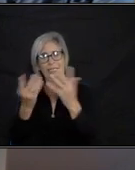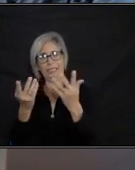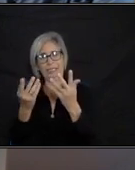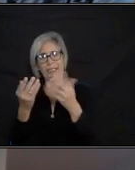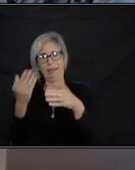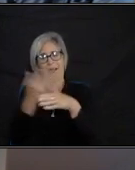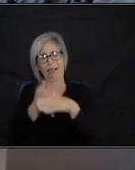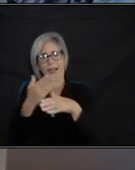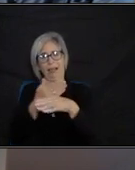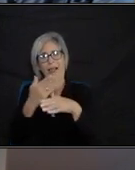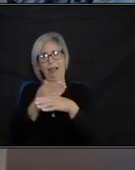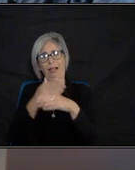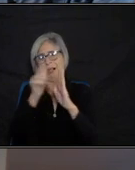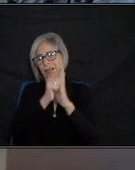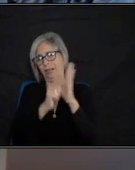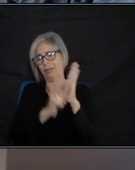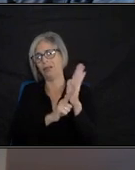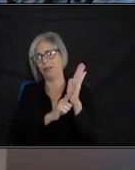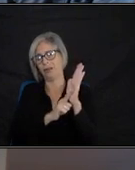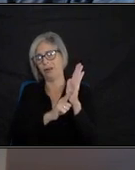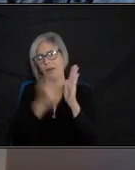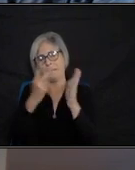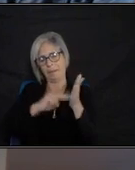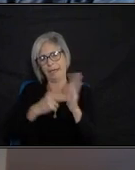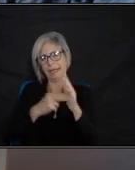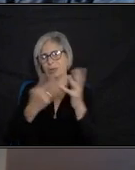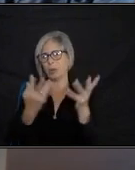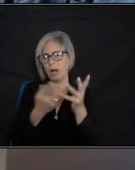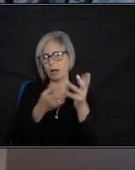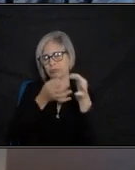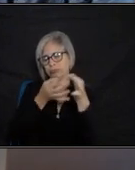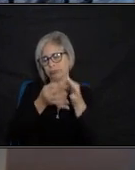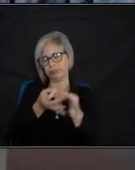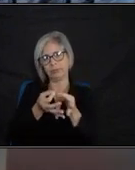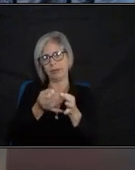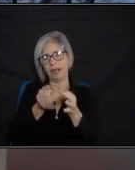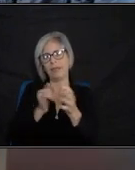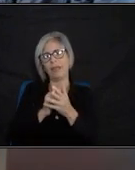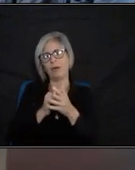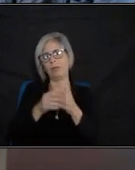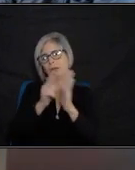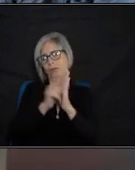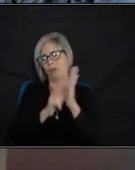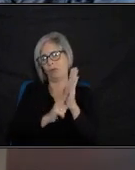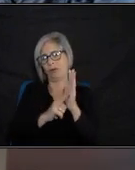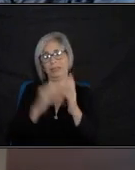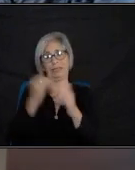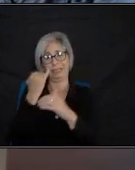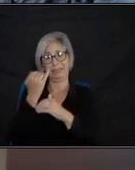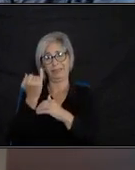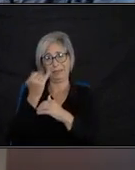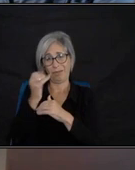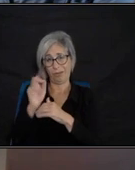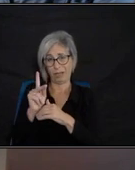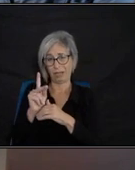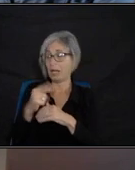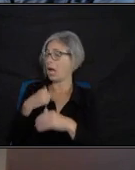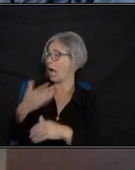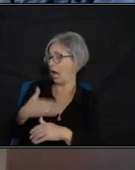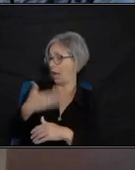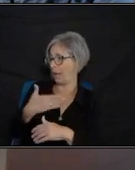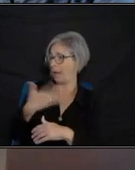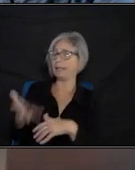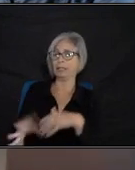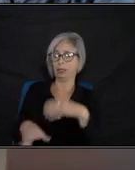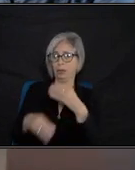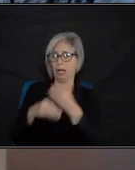nuisance ordinance and what it means. If that would be in order. All right. I'm happy to